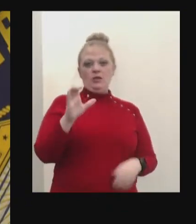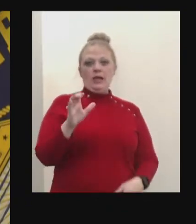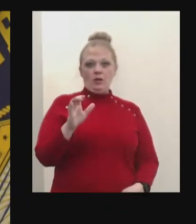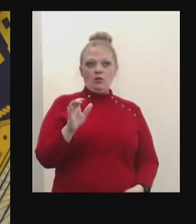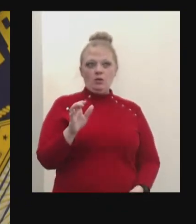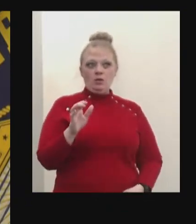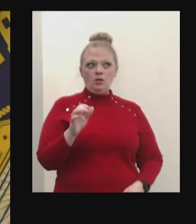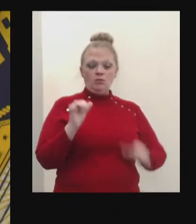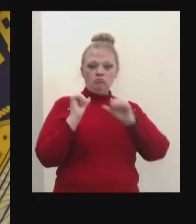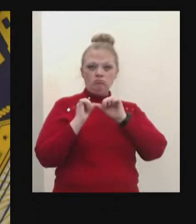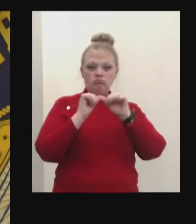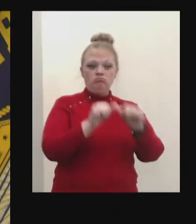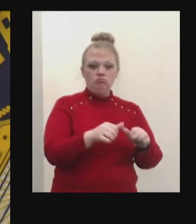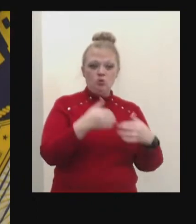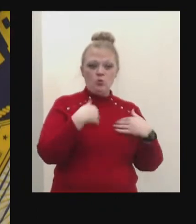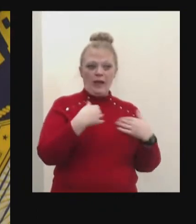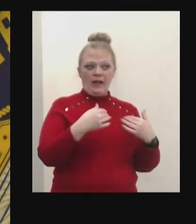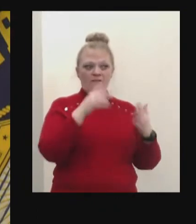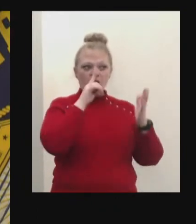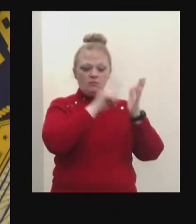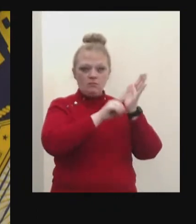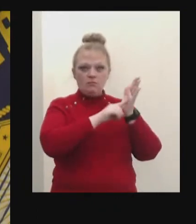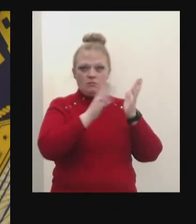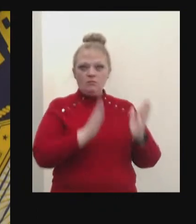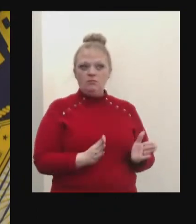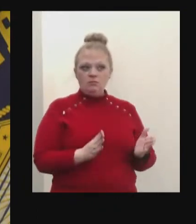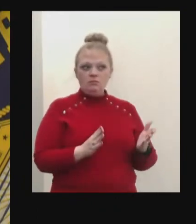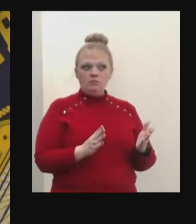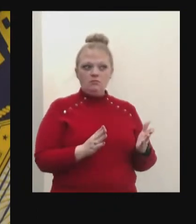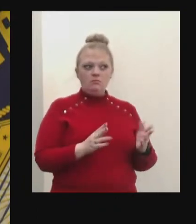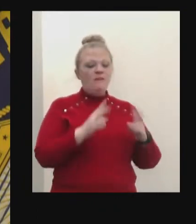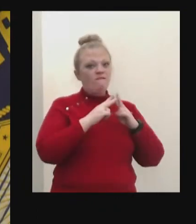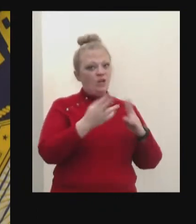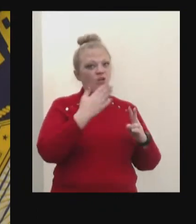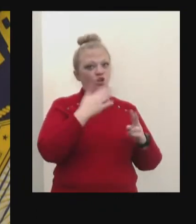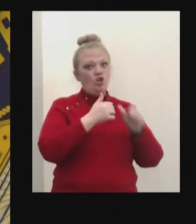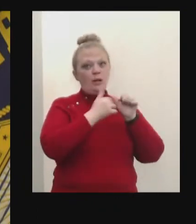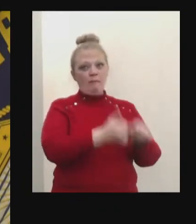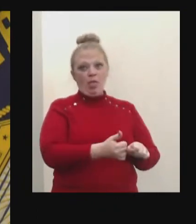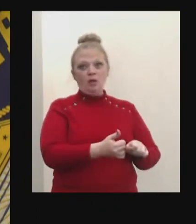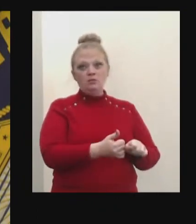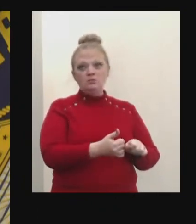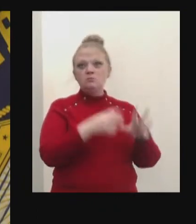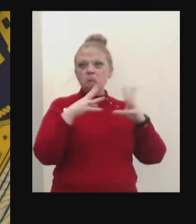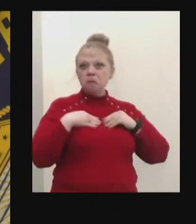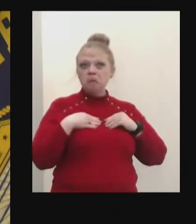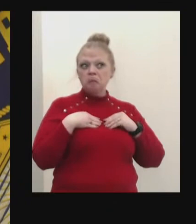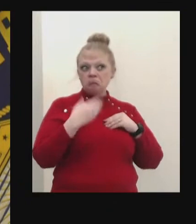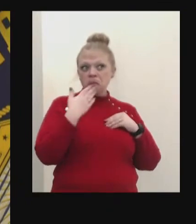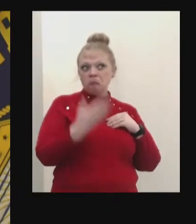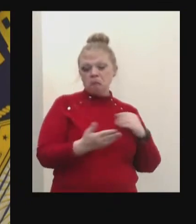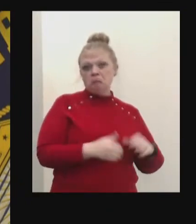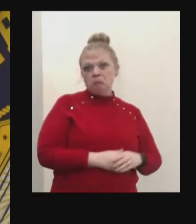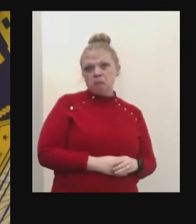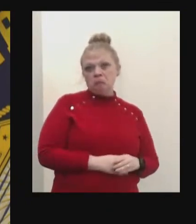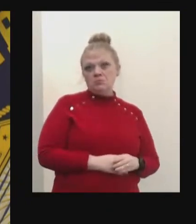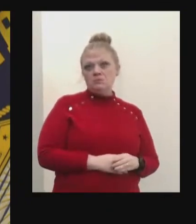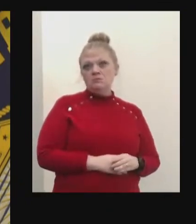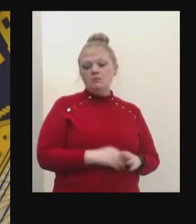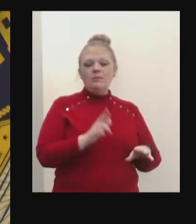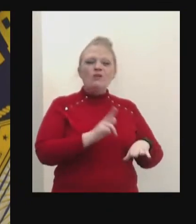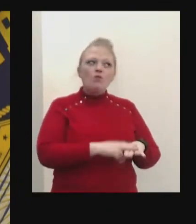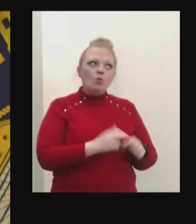continually have our sanitarians going out. We actually are finding very good compliance. That's a good thing. Of course, with many of the